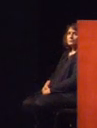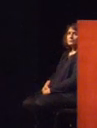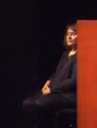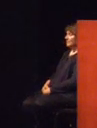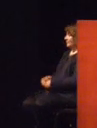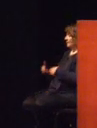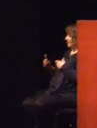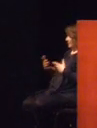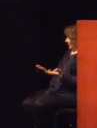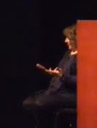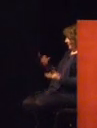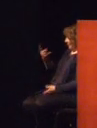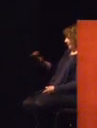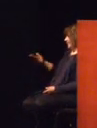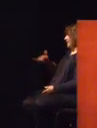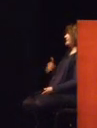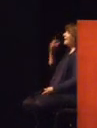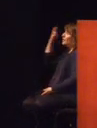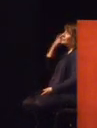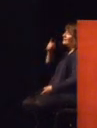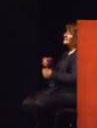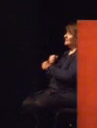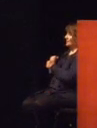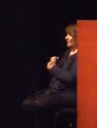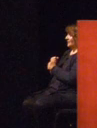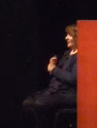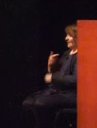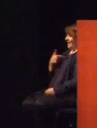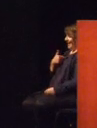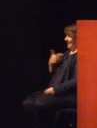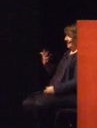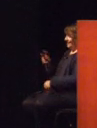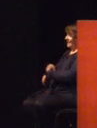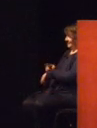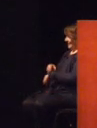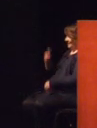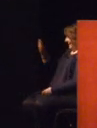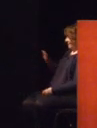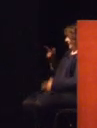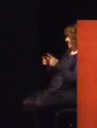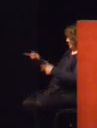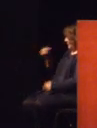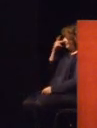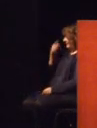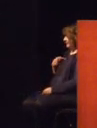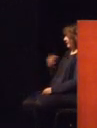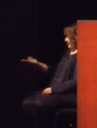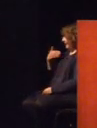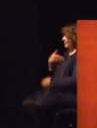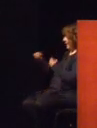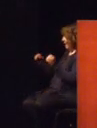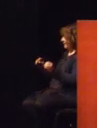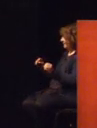one of the things that I realized this year is I spend a lot of time inviting people to come see me and to stop by my